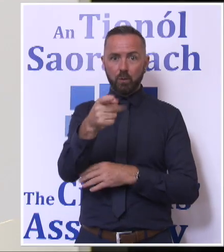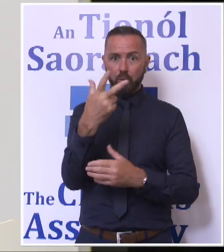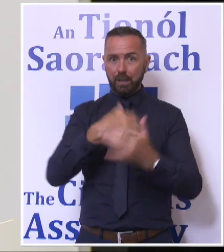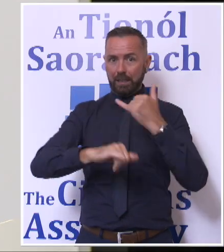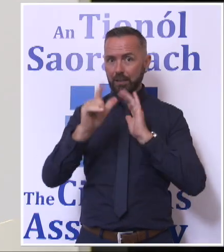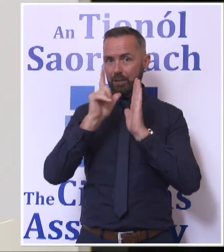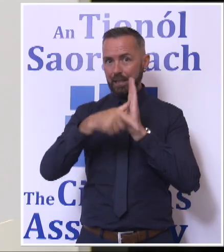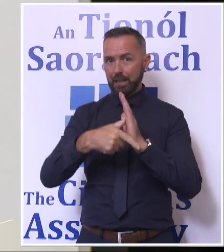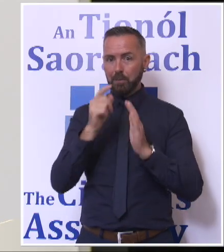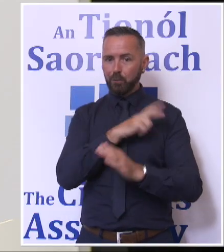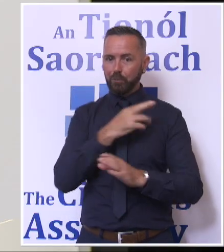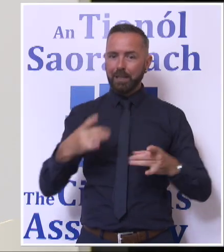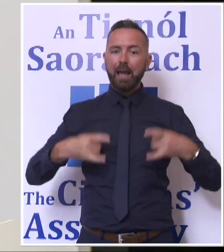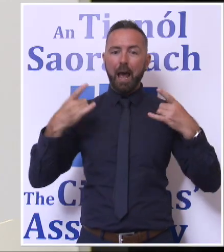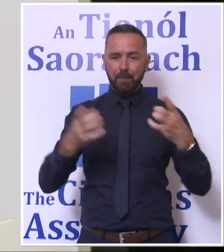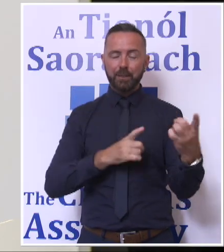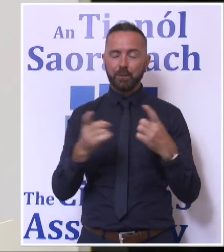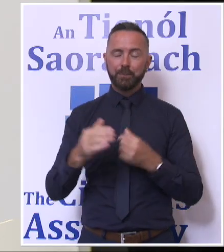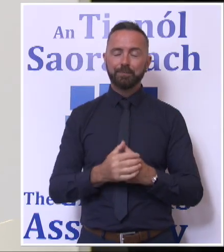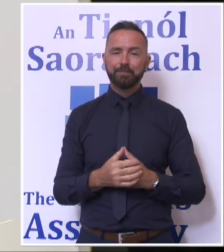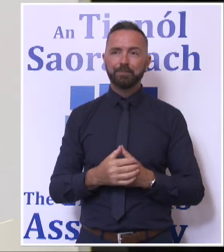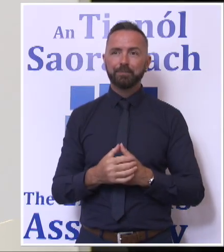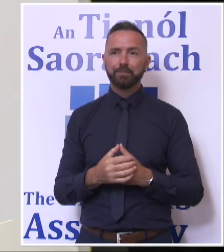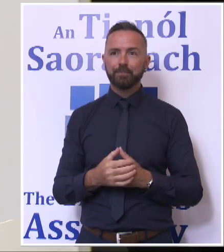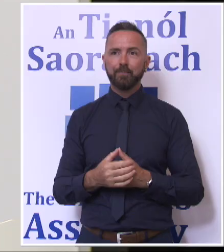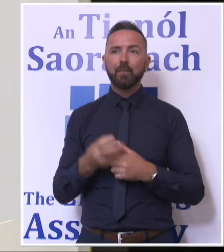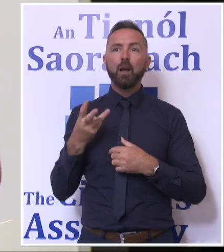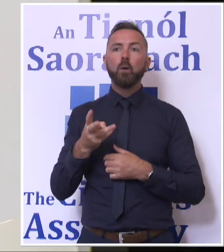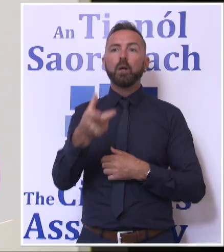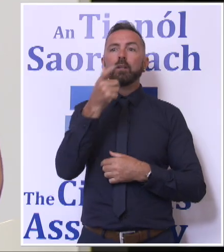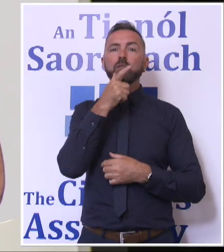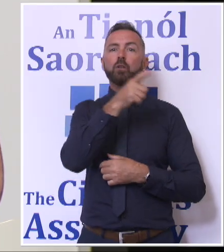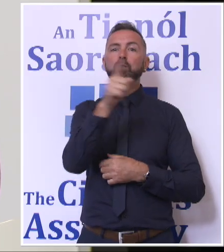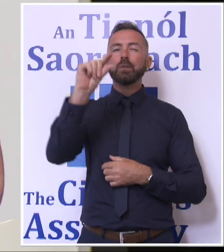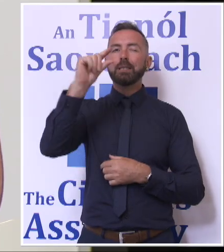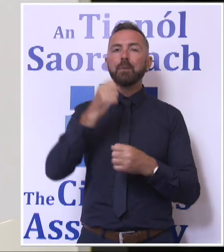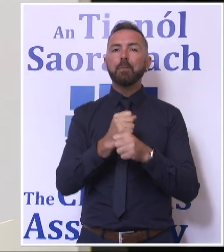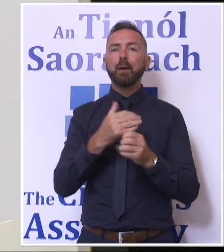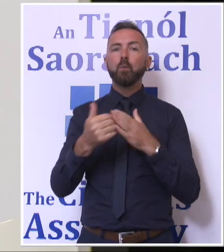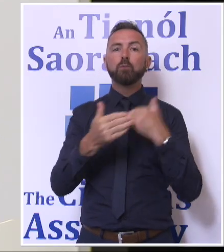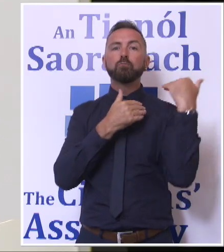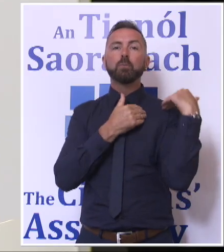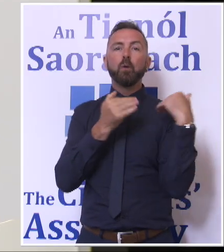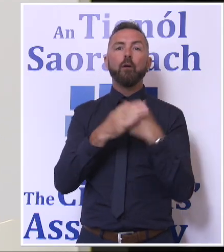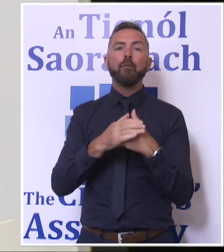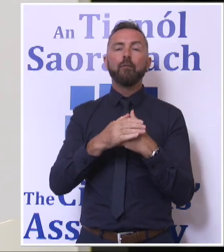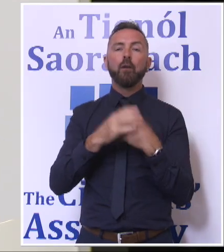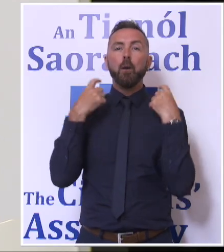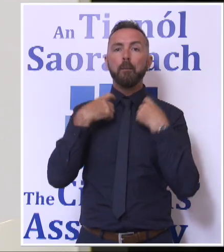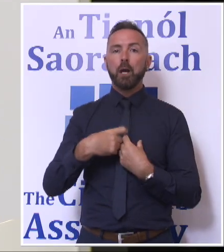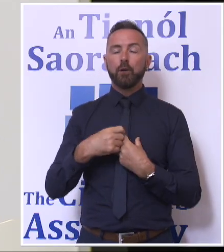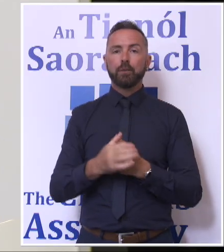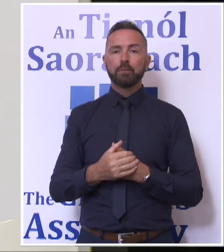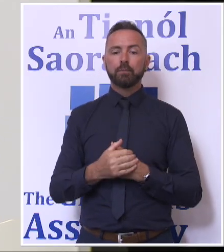years later, but I'm really happy to do so. So I'm going to talk to you a little bit about what the role of the Mayor entails. So as